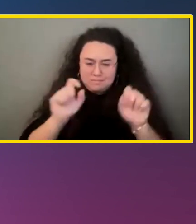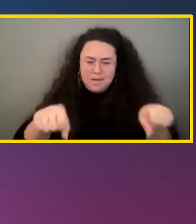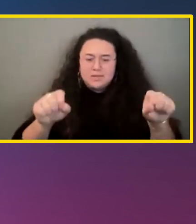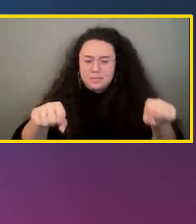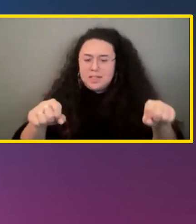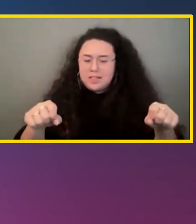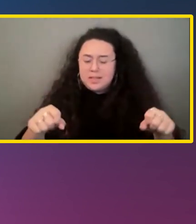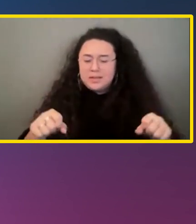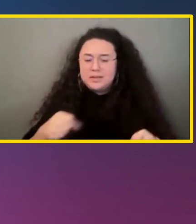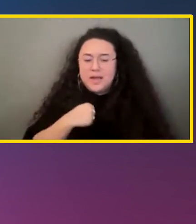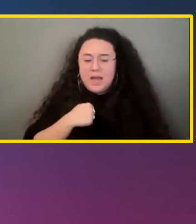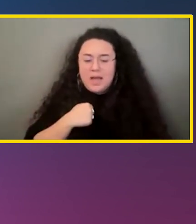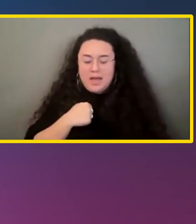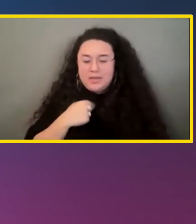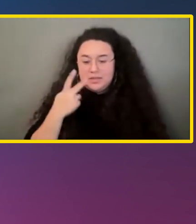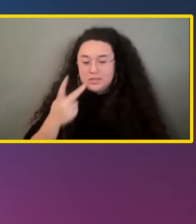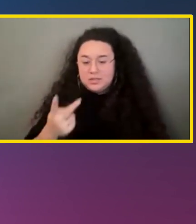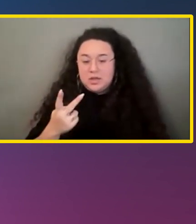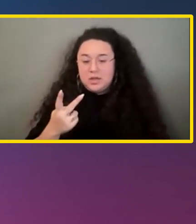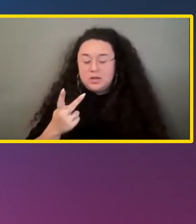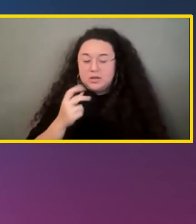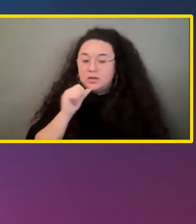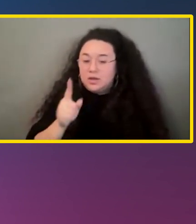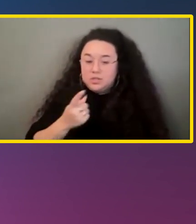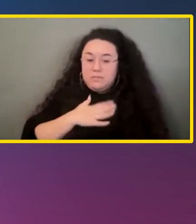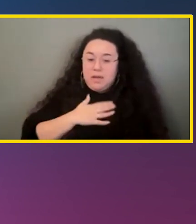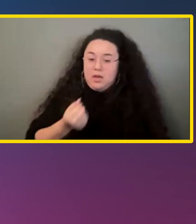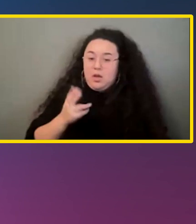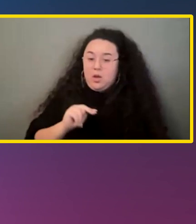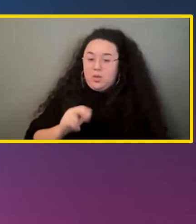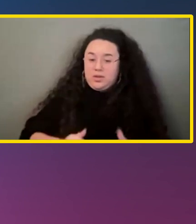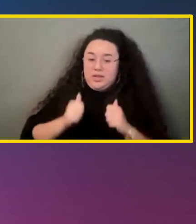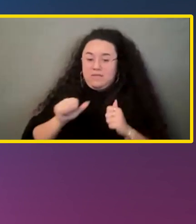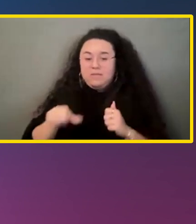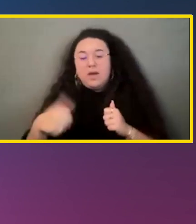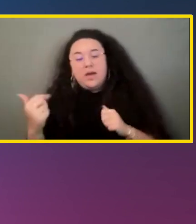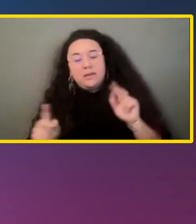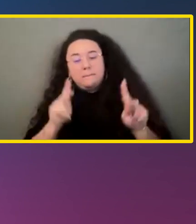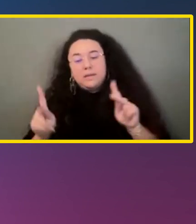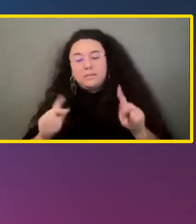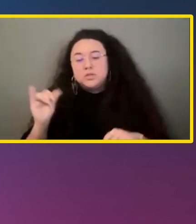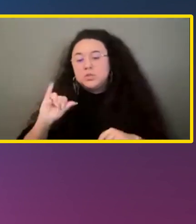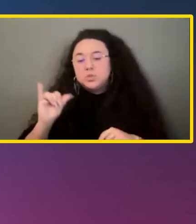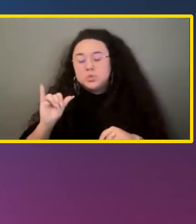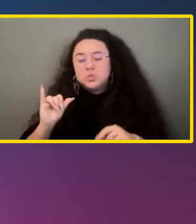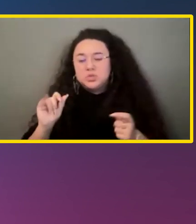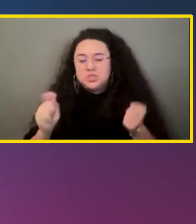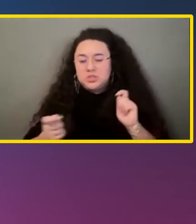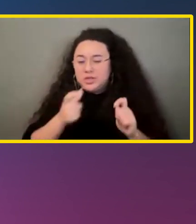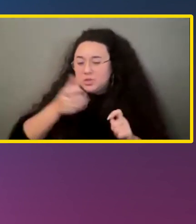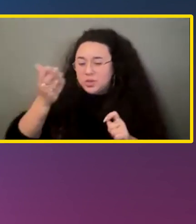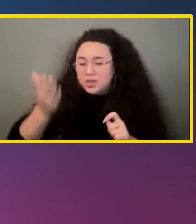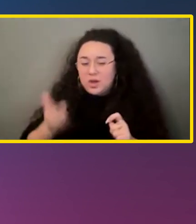Because I personally saw, not just in my own life, but I saw other people change kind of who they